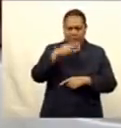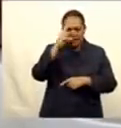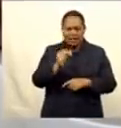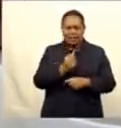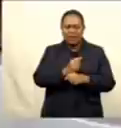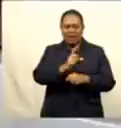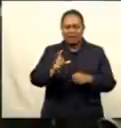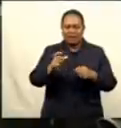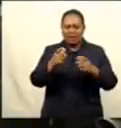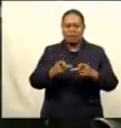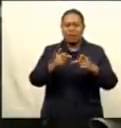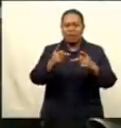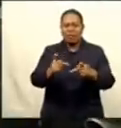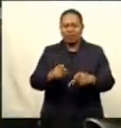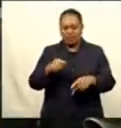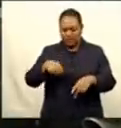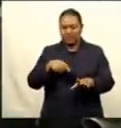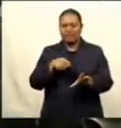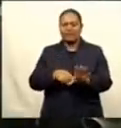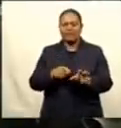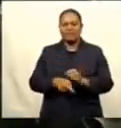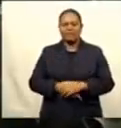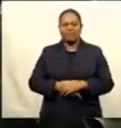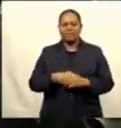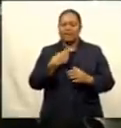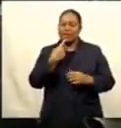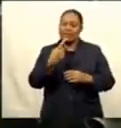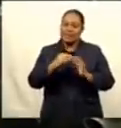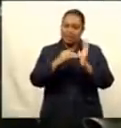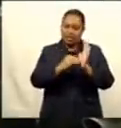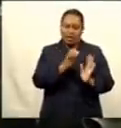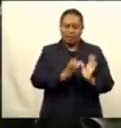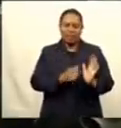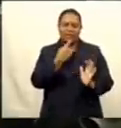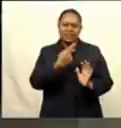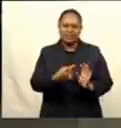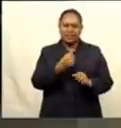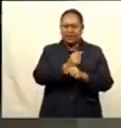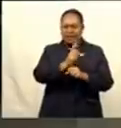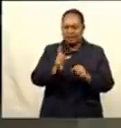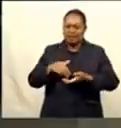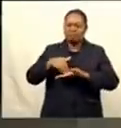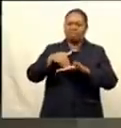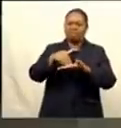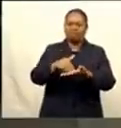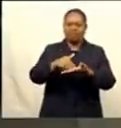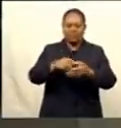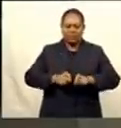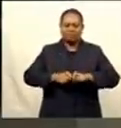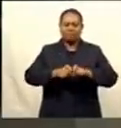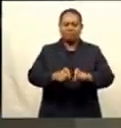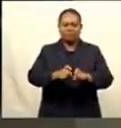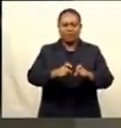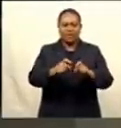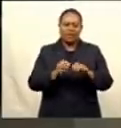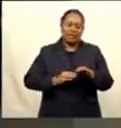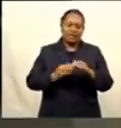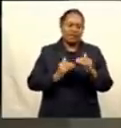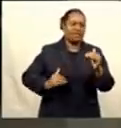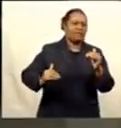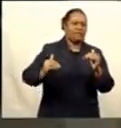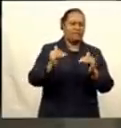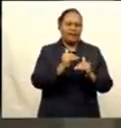been proposed earlier this year. Total Energies chair says the company aims to contribute to the sustainable development of the planet